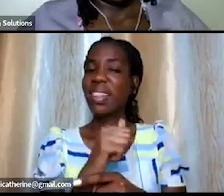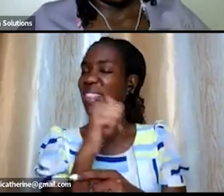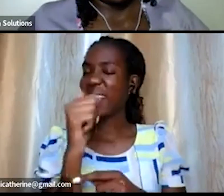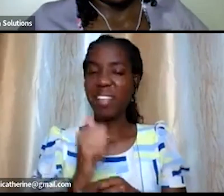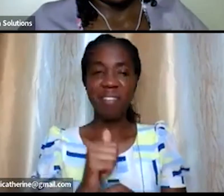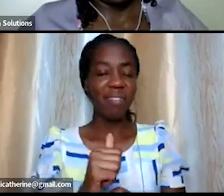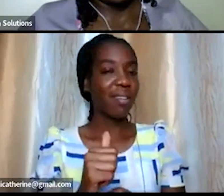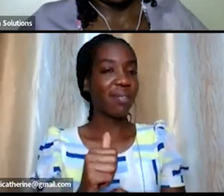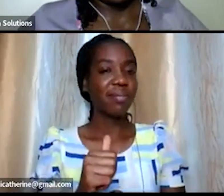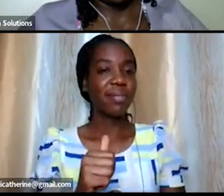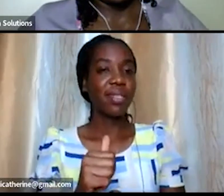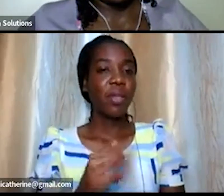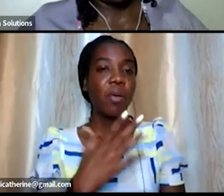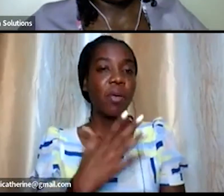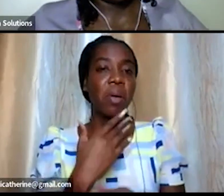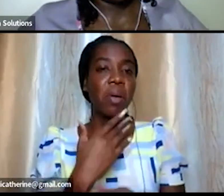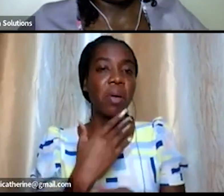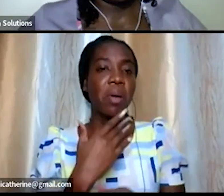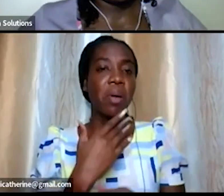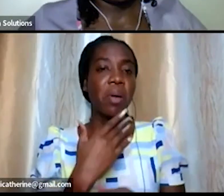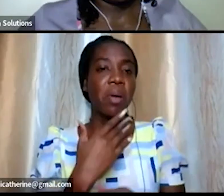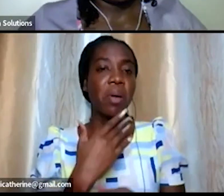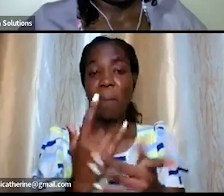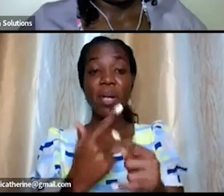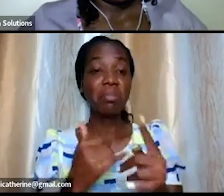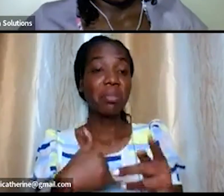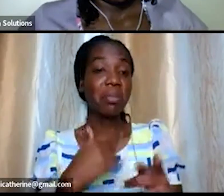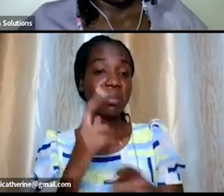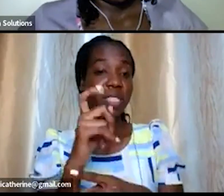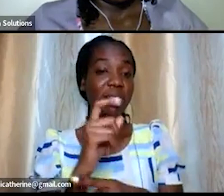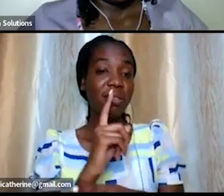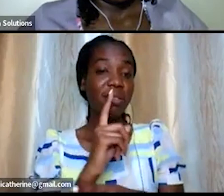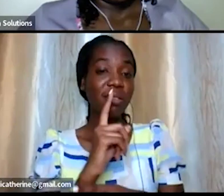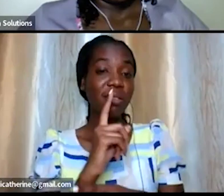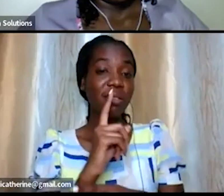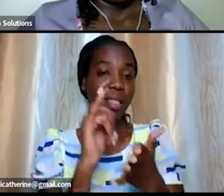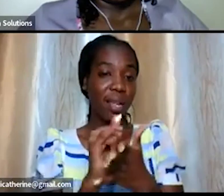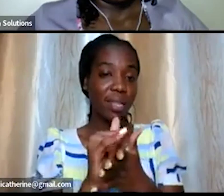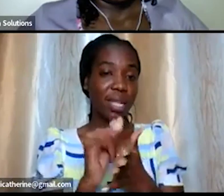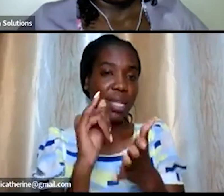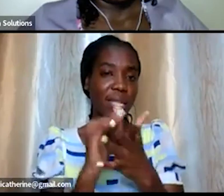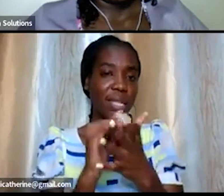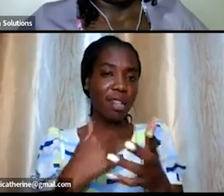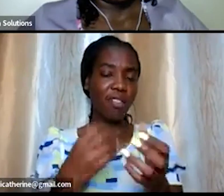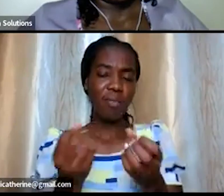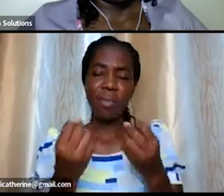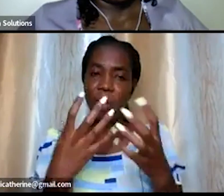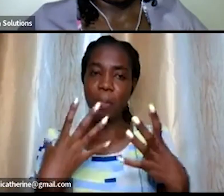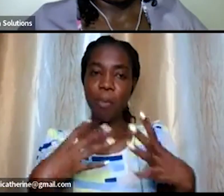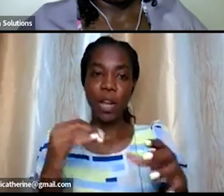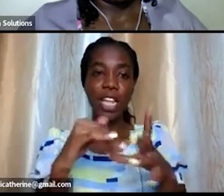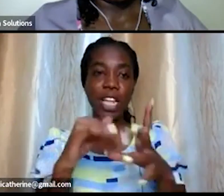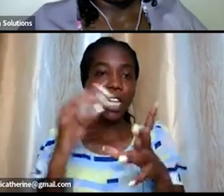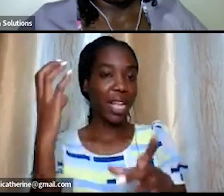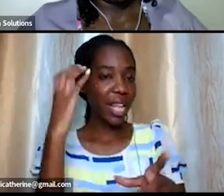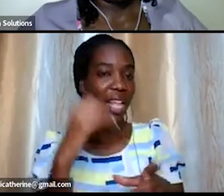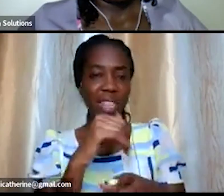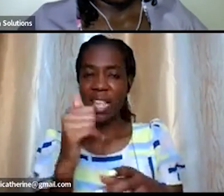it's just the plain truth. I hate to say, the vast majority of people in careers will never hit their full